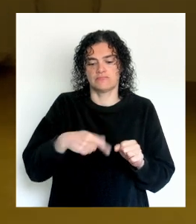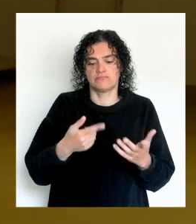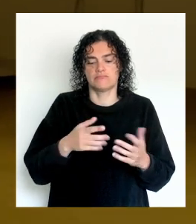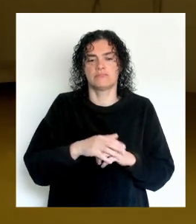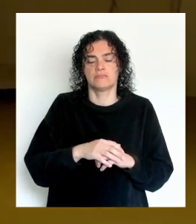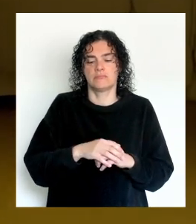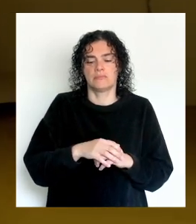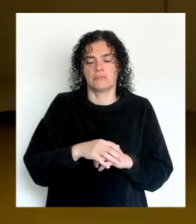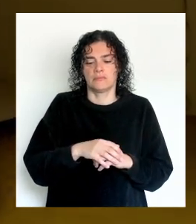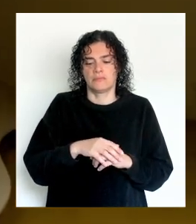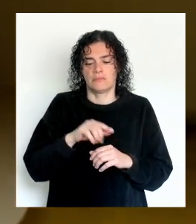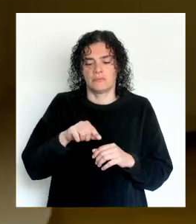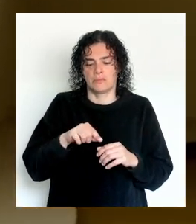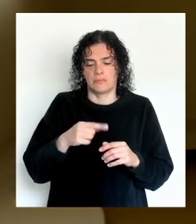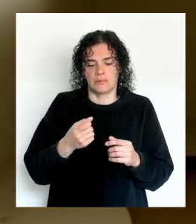with deadstock